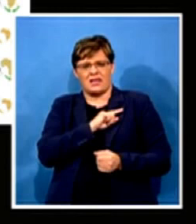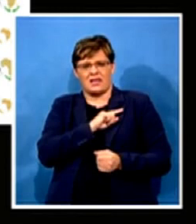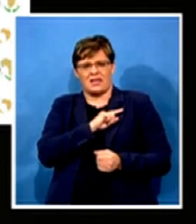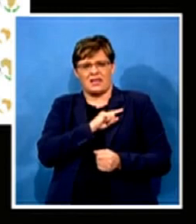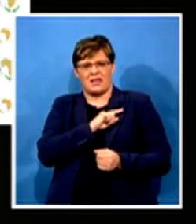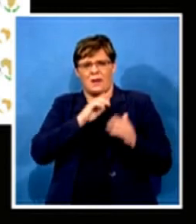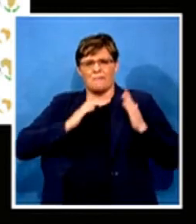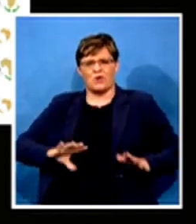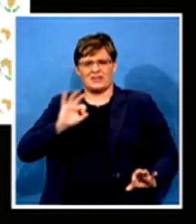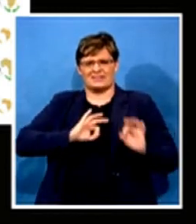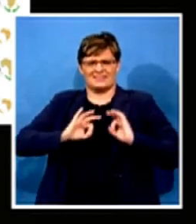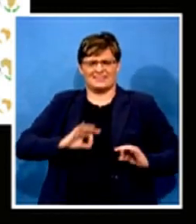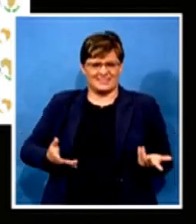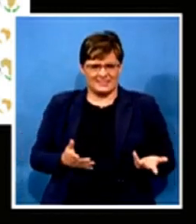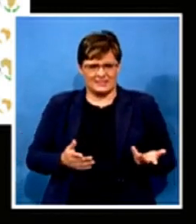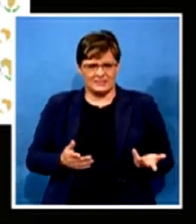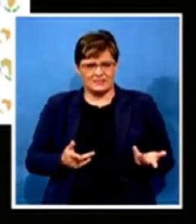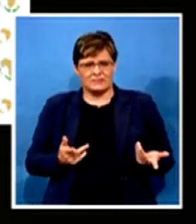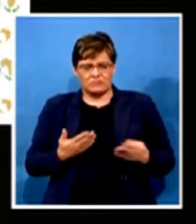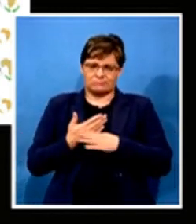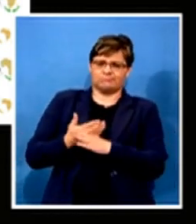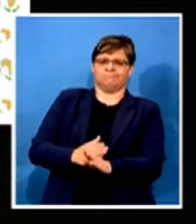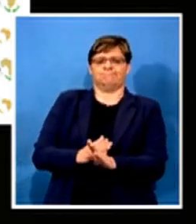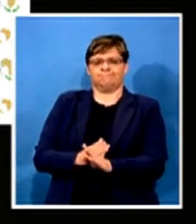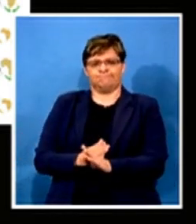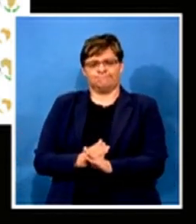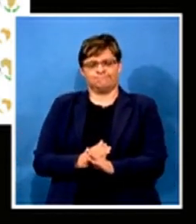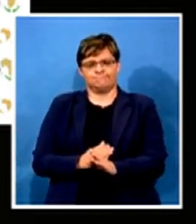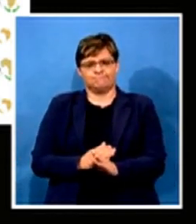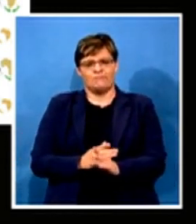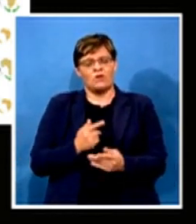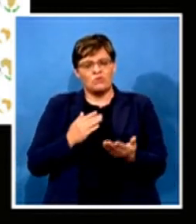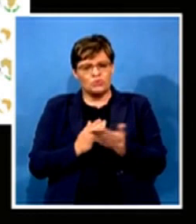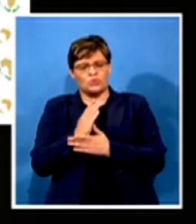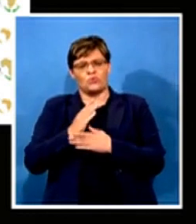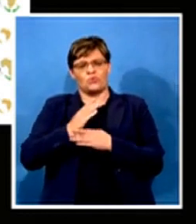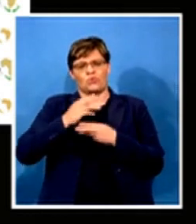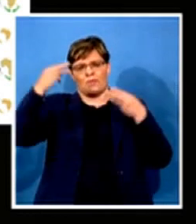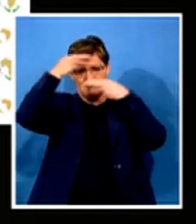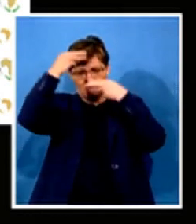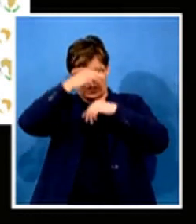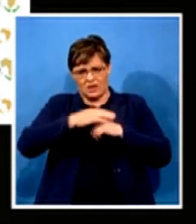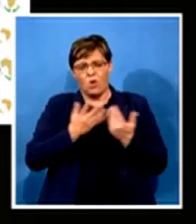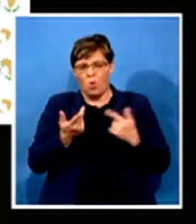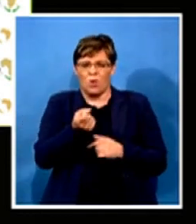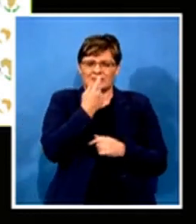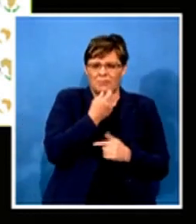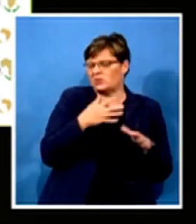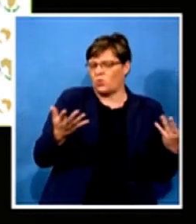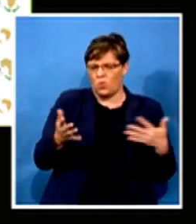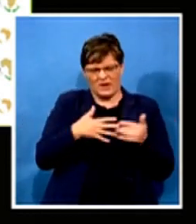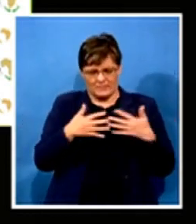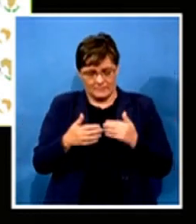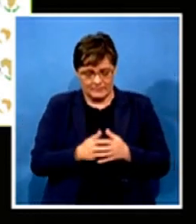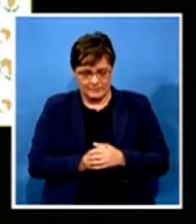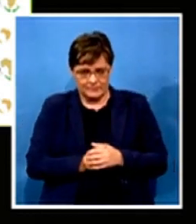indirect immunity granted through malaria infection, or because of the drugs or whatever? Thank you. So thank